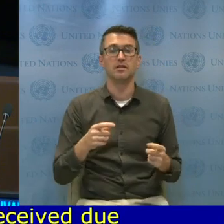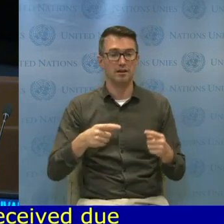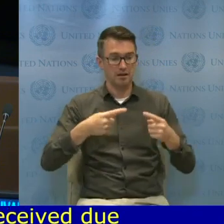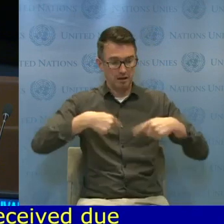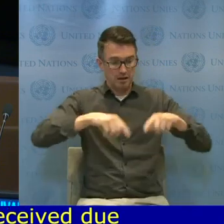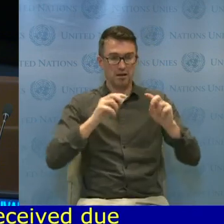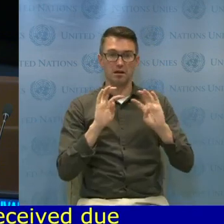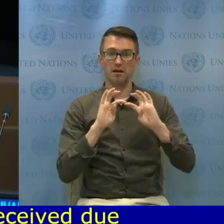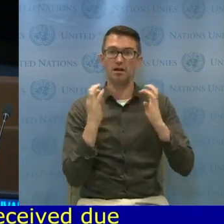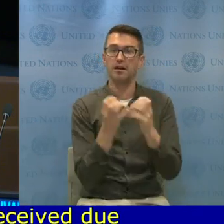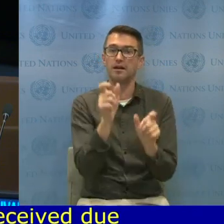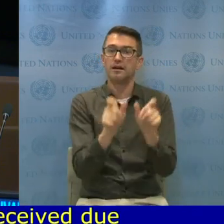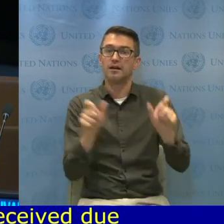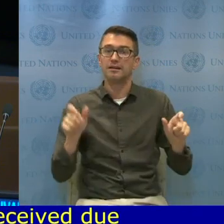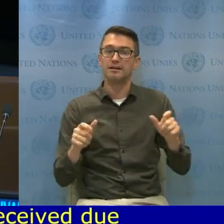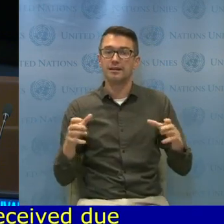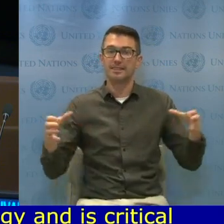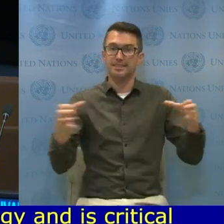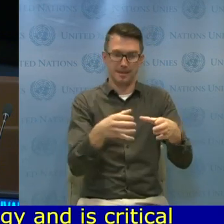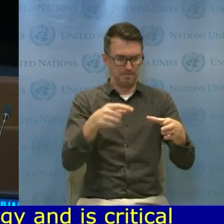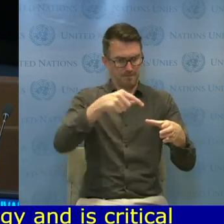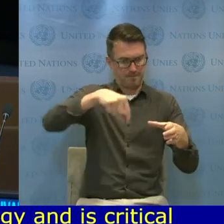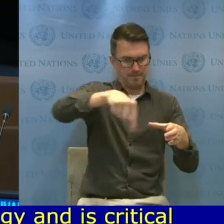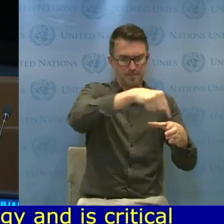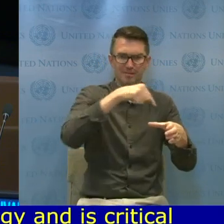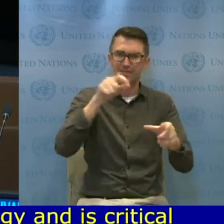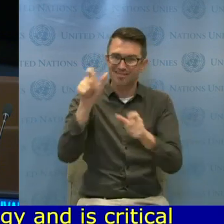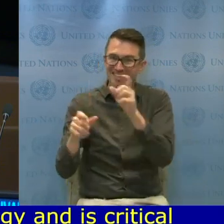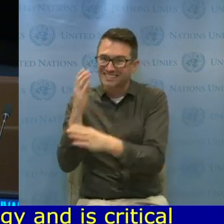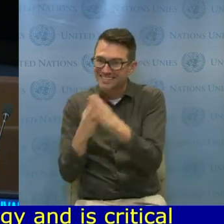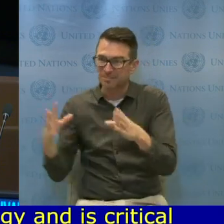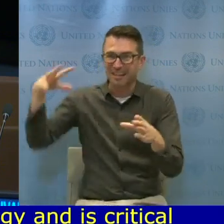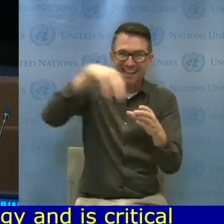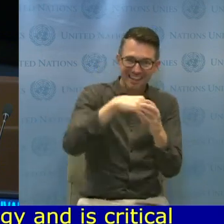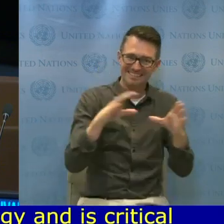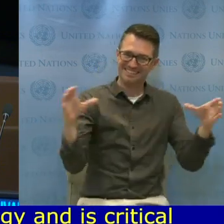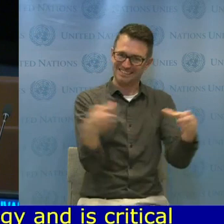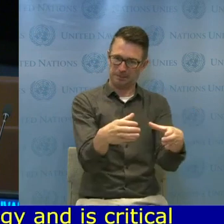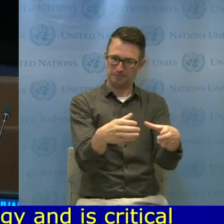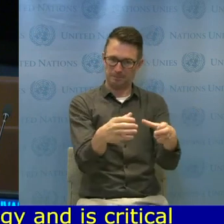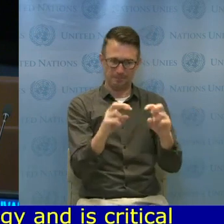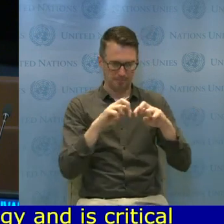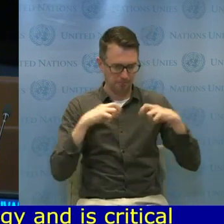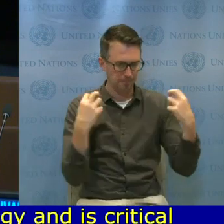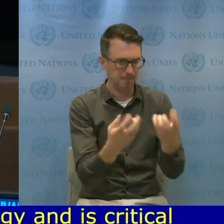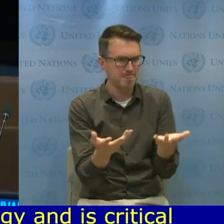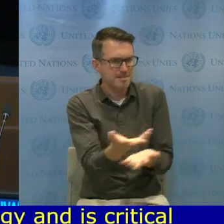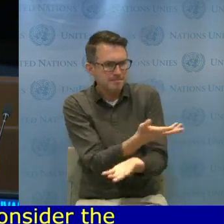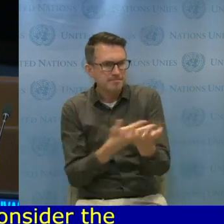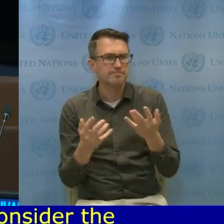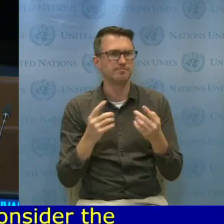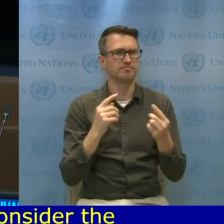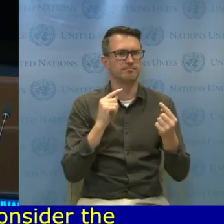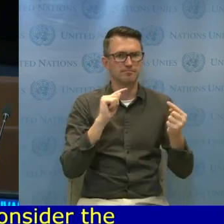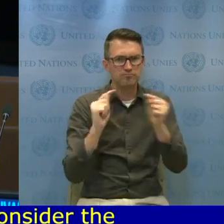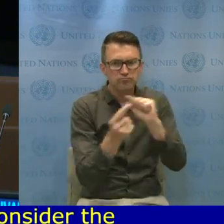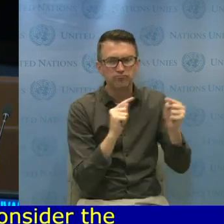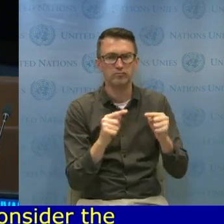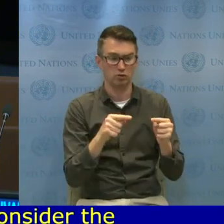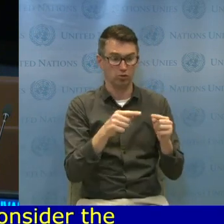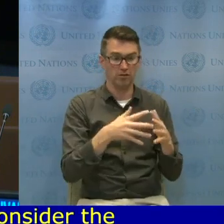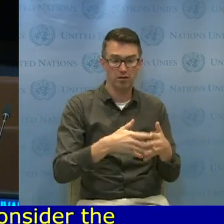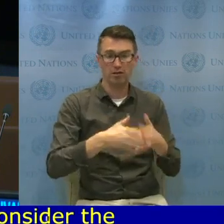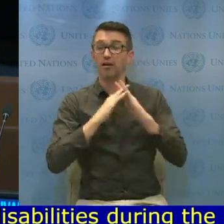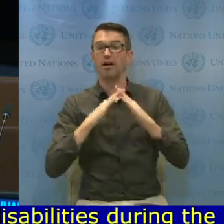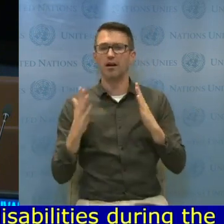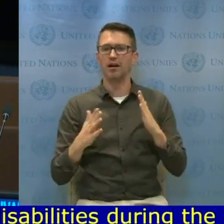persons with disabilities during the formulation of the UN Development Assistance Framework. And as a baseline information, it